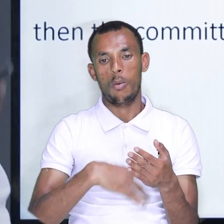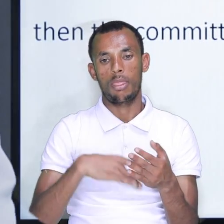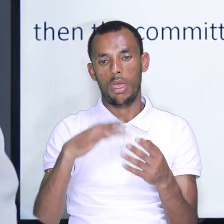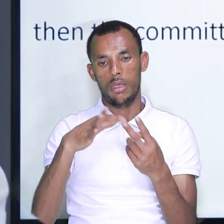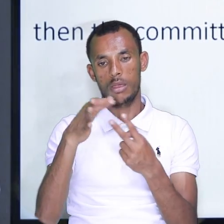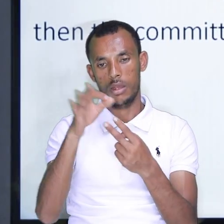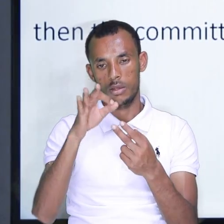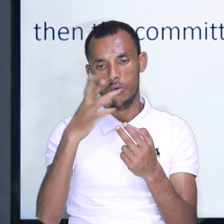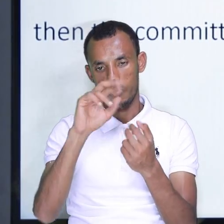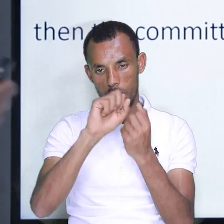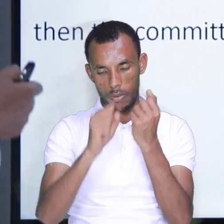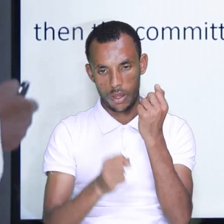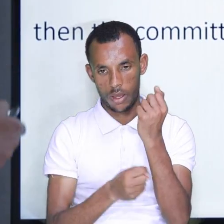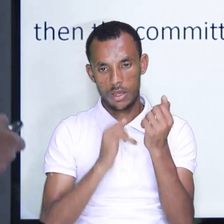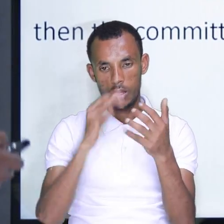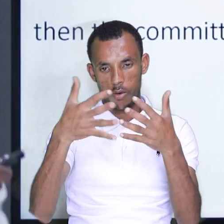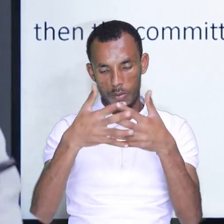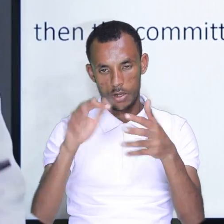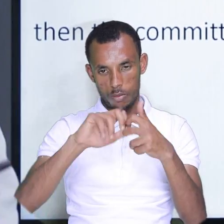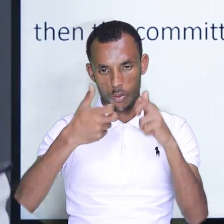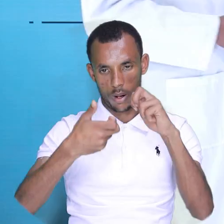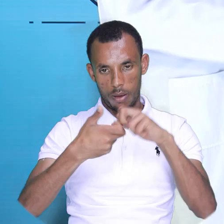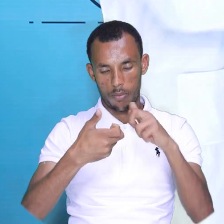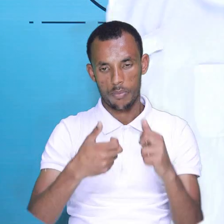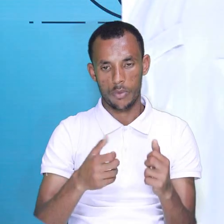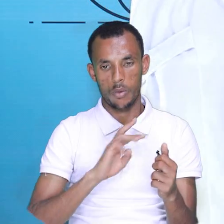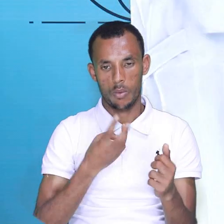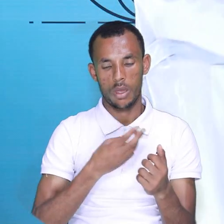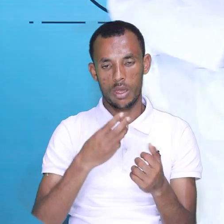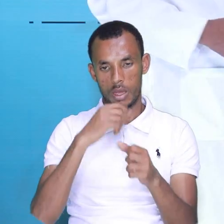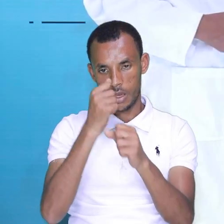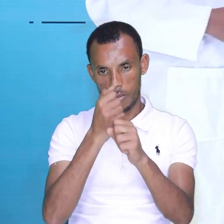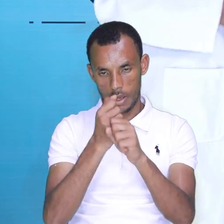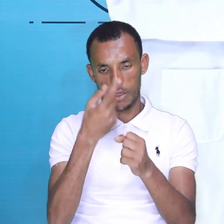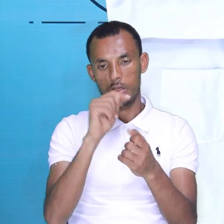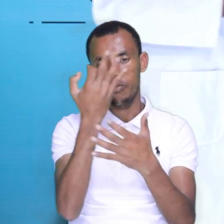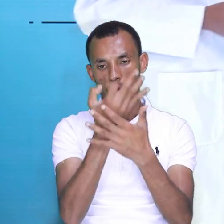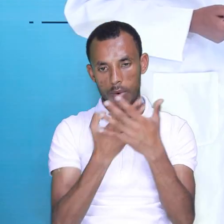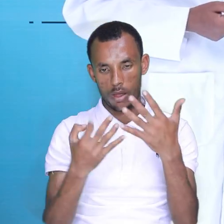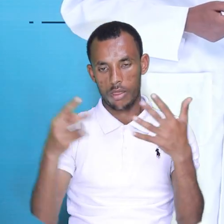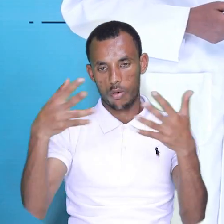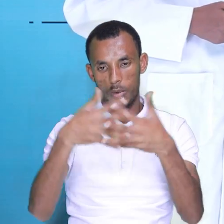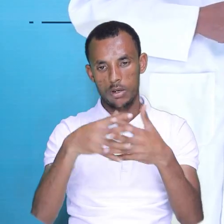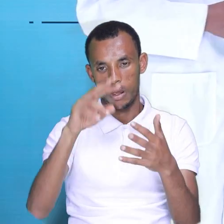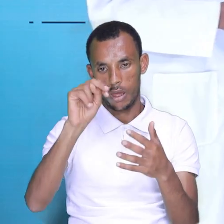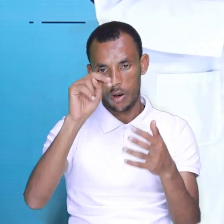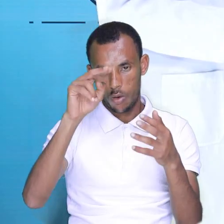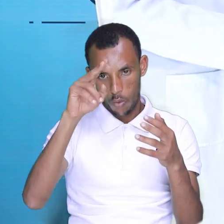or forming is a combination problem, we have to apply that the formula, the combination of n,